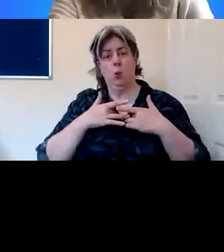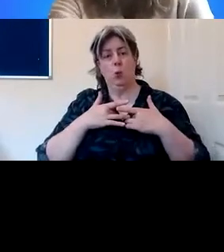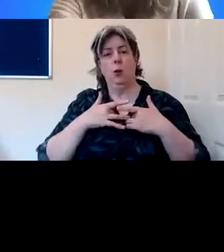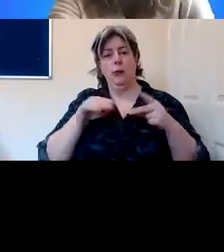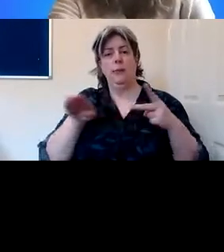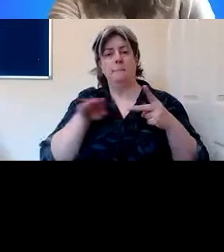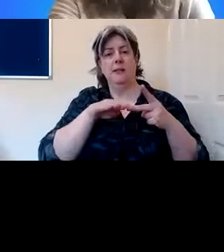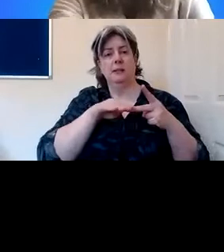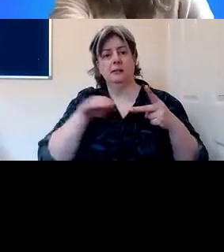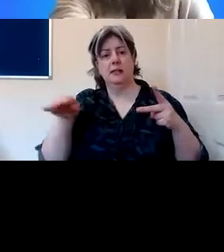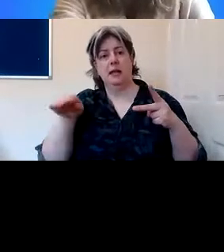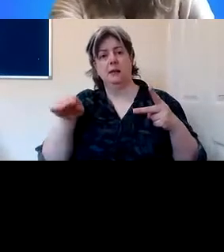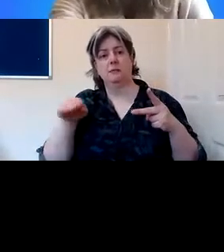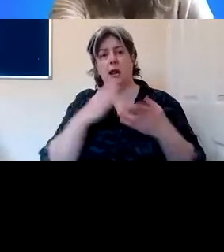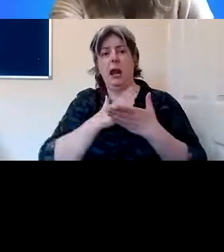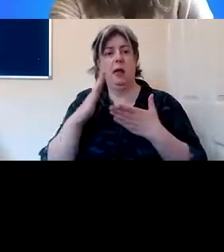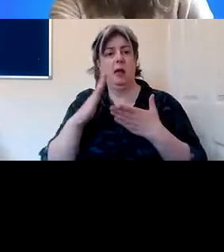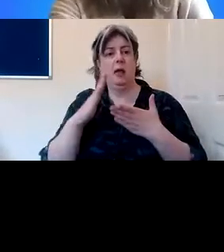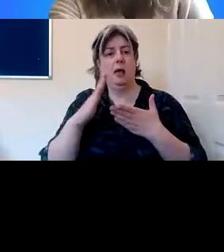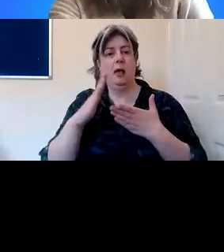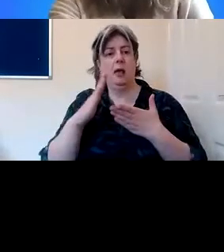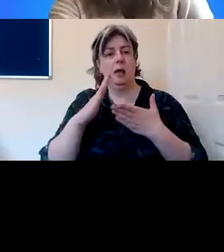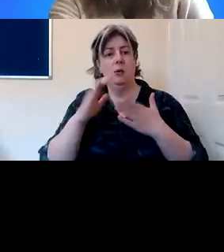concern that the money that comes into the